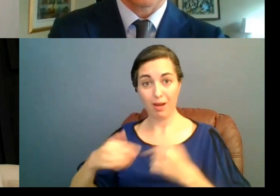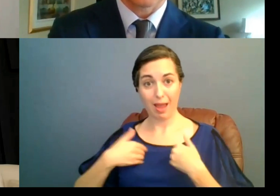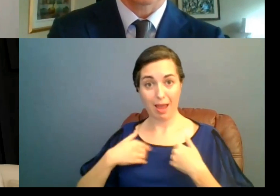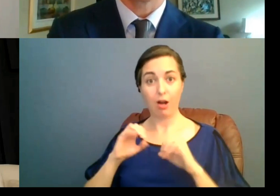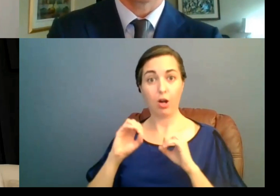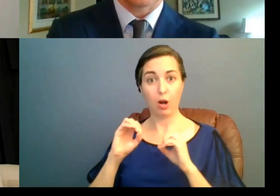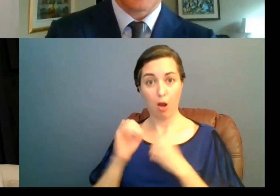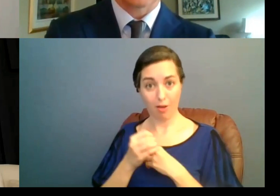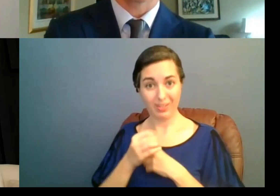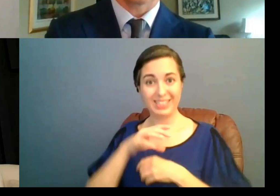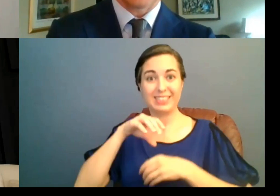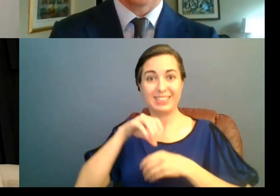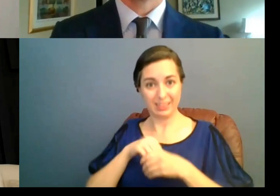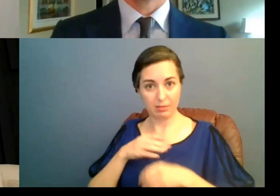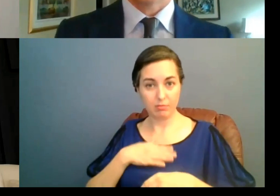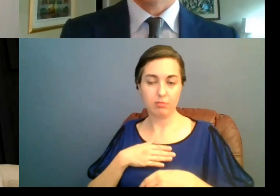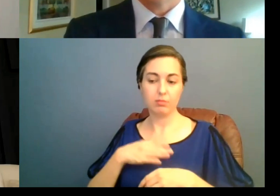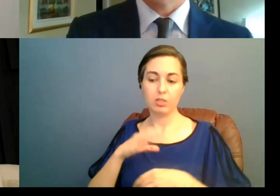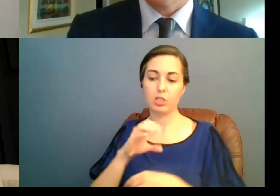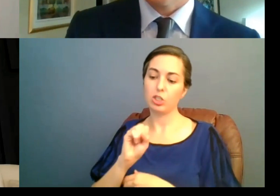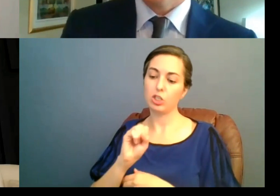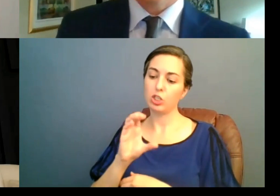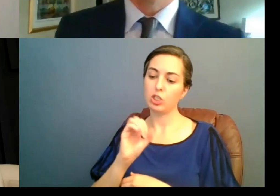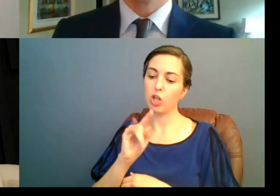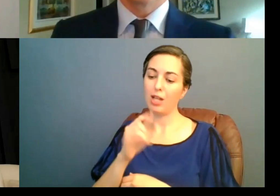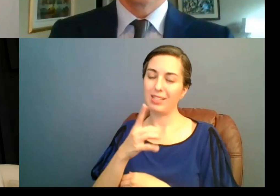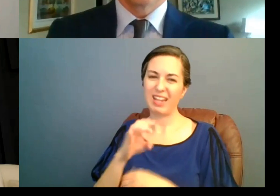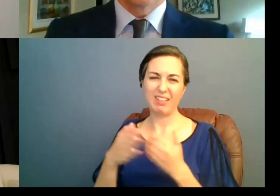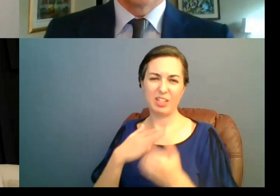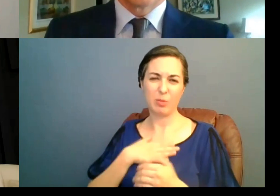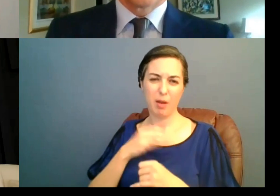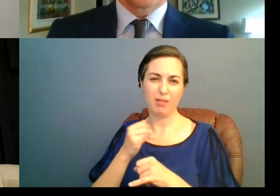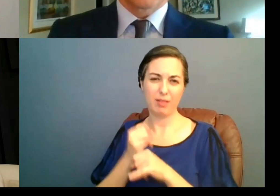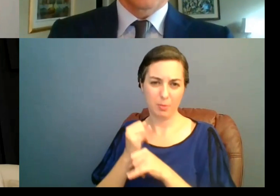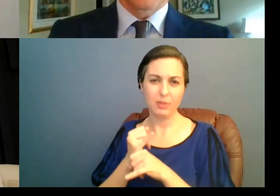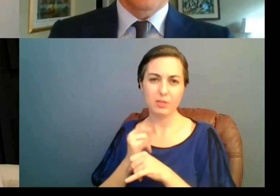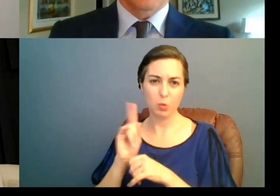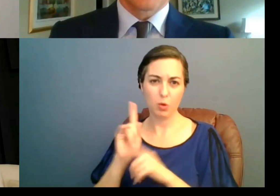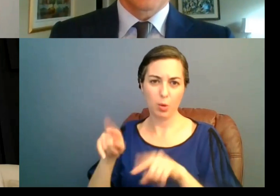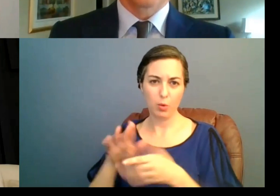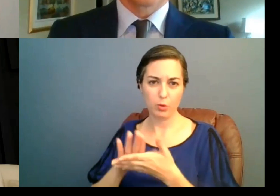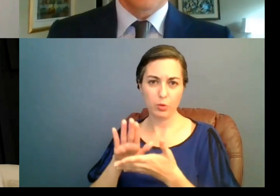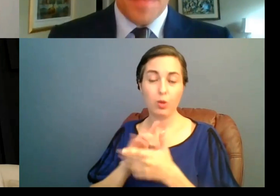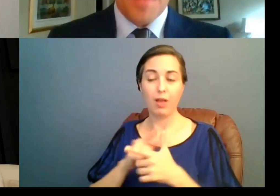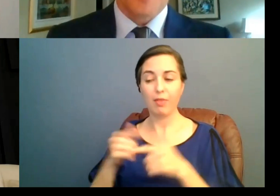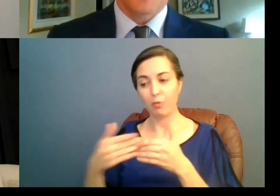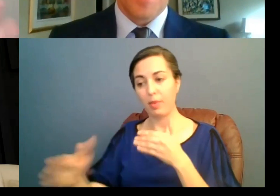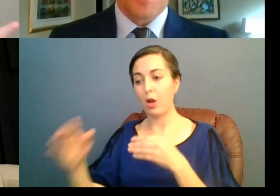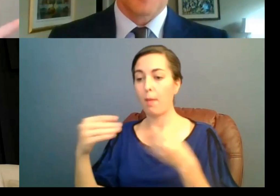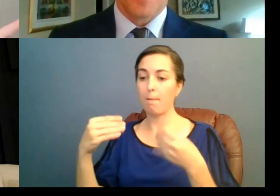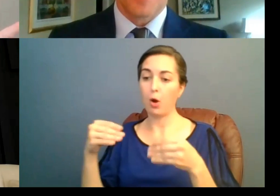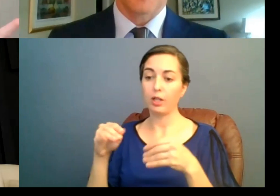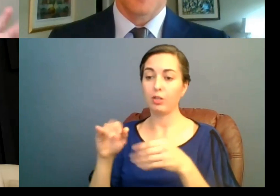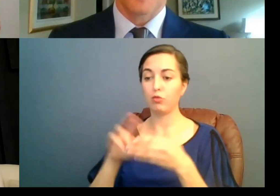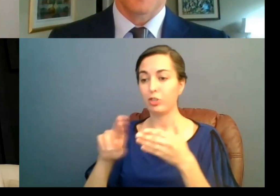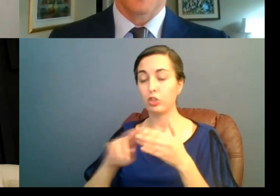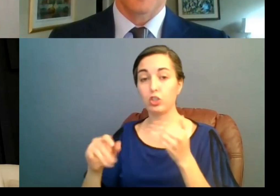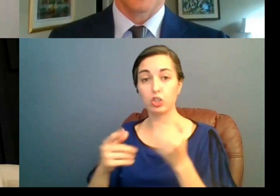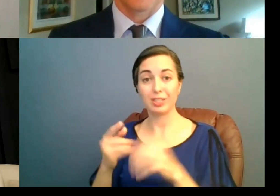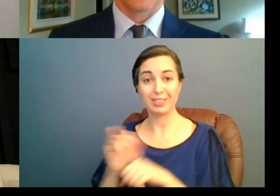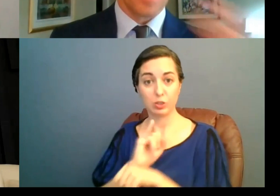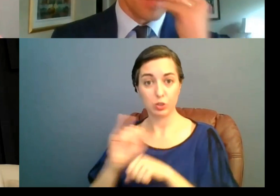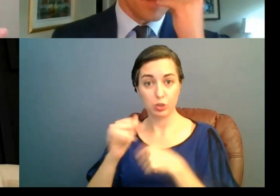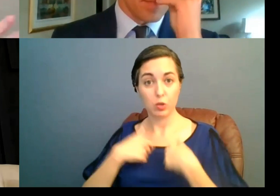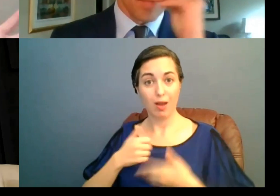near campus where I went to school. And from there, I was a market research intern. So I helped with evaluating